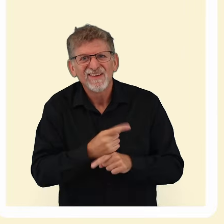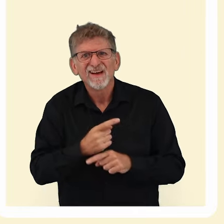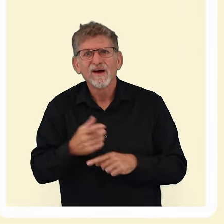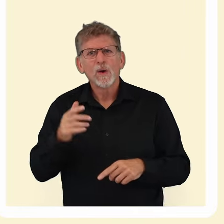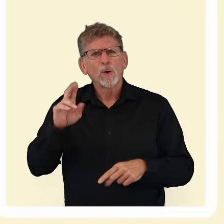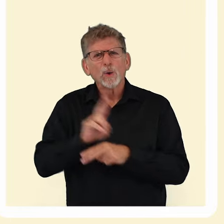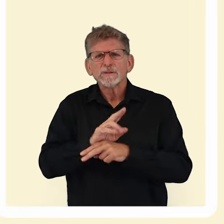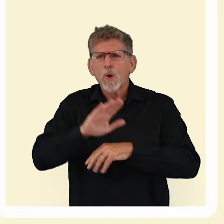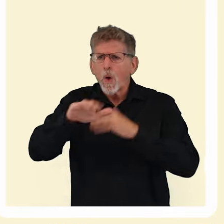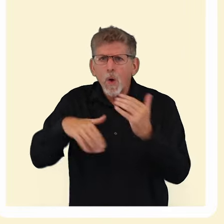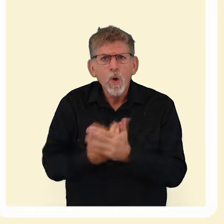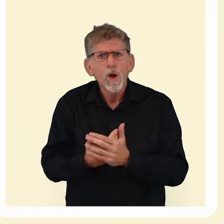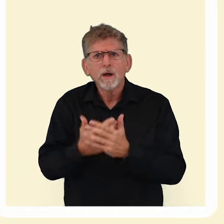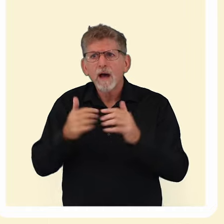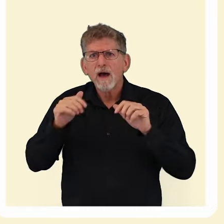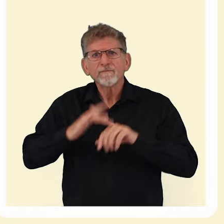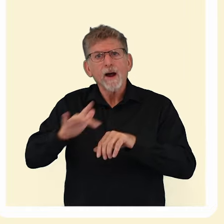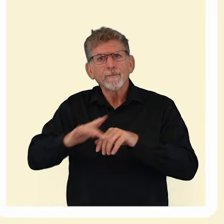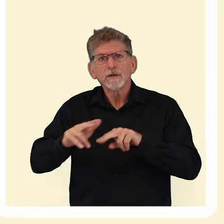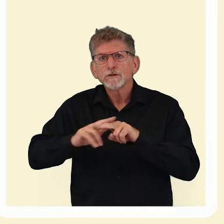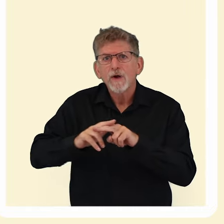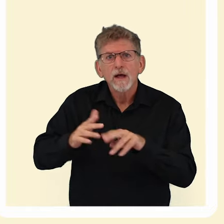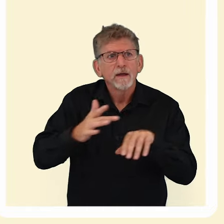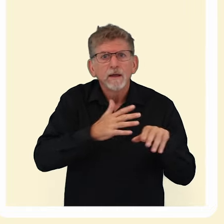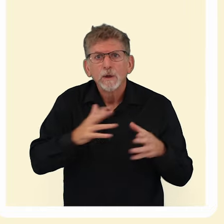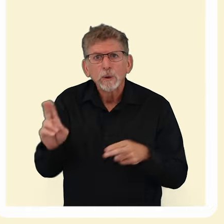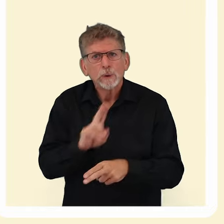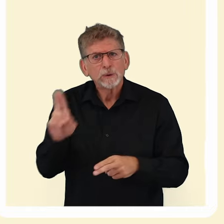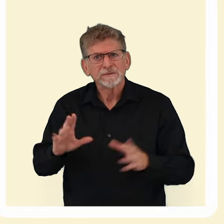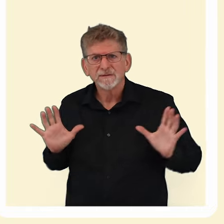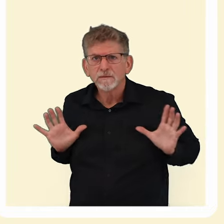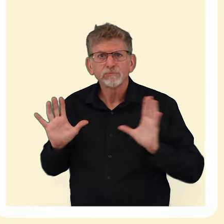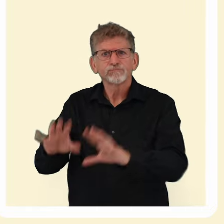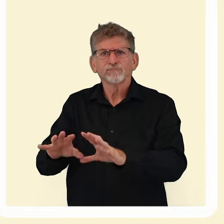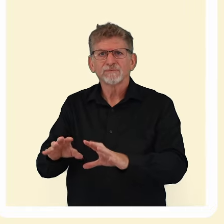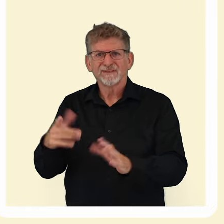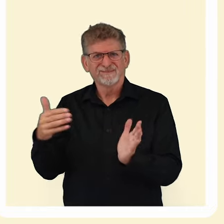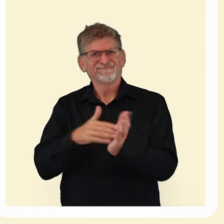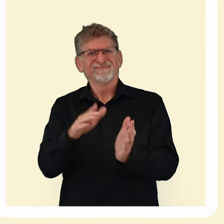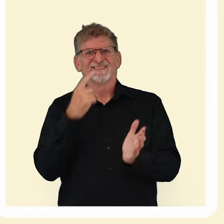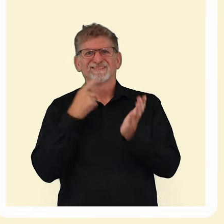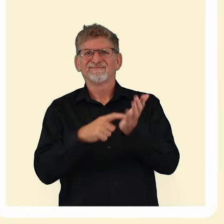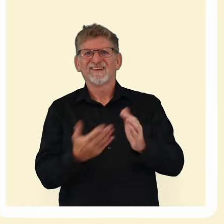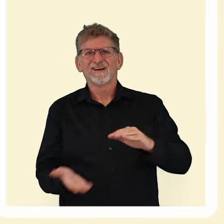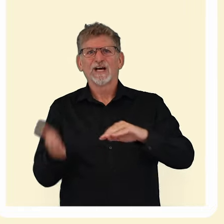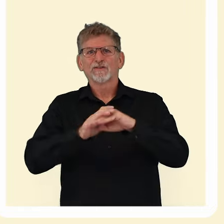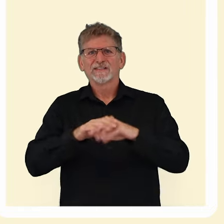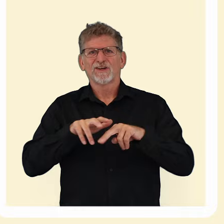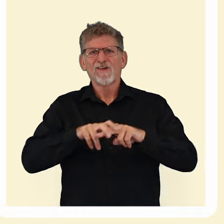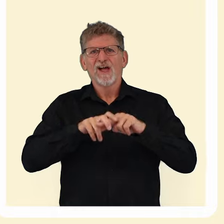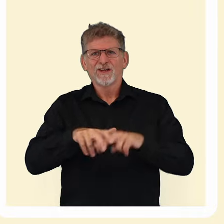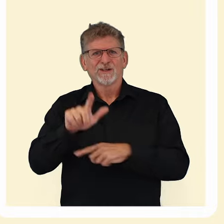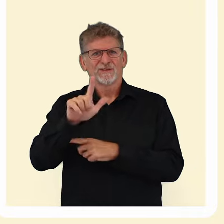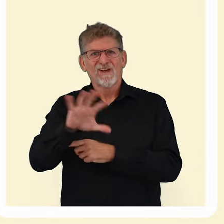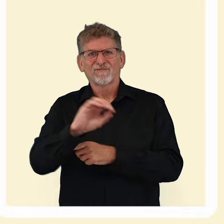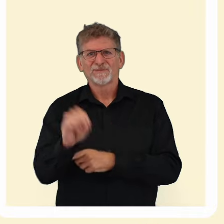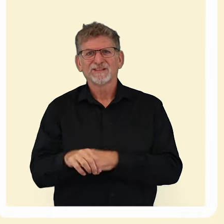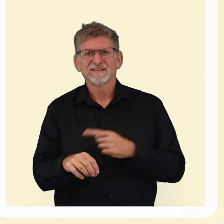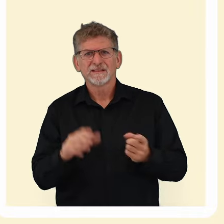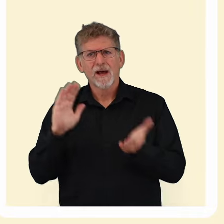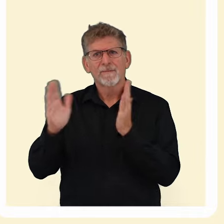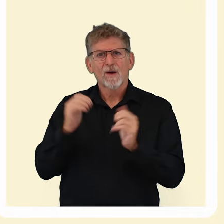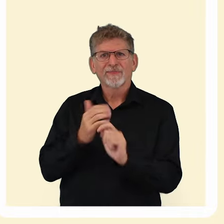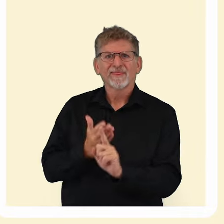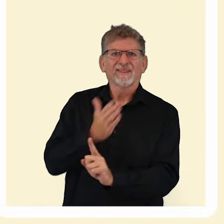This is reflected by, you know, an increase in ridership of 25% if you compare with last year. I